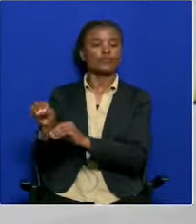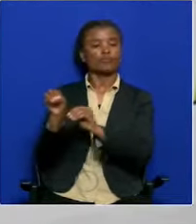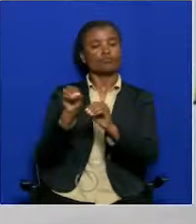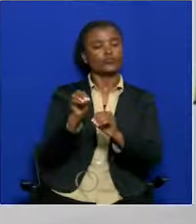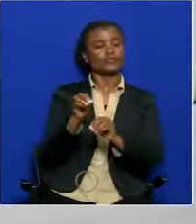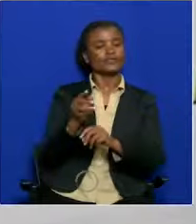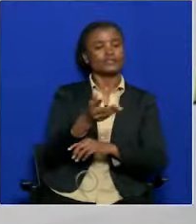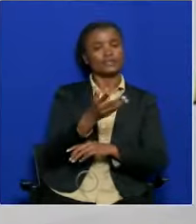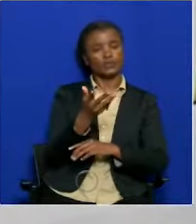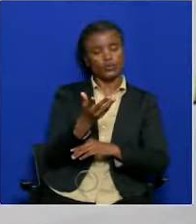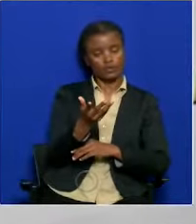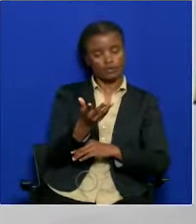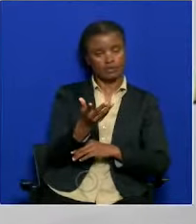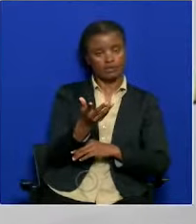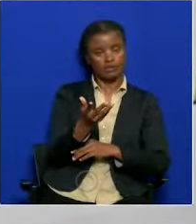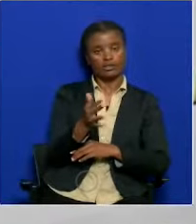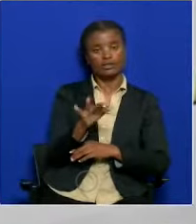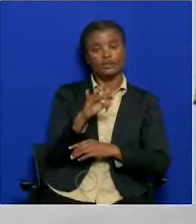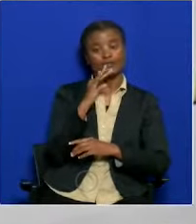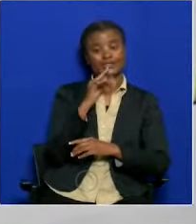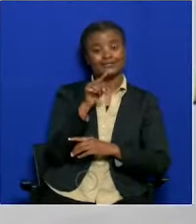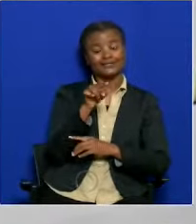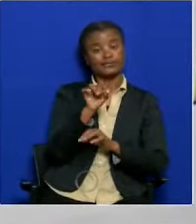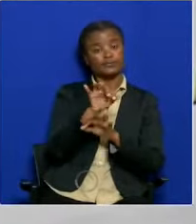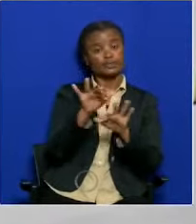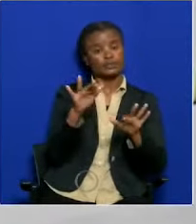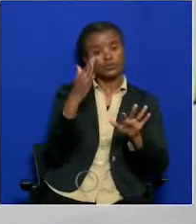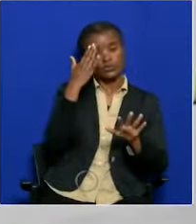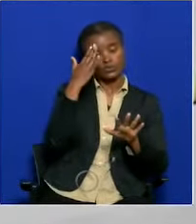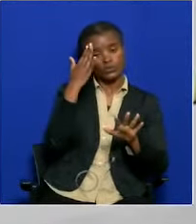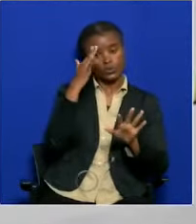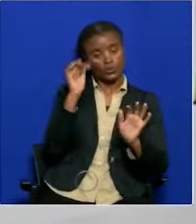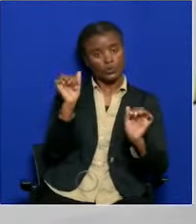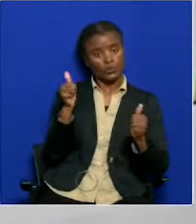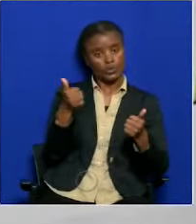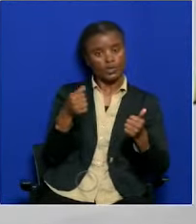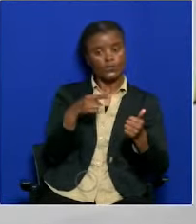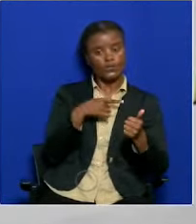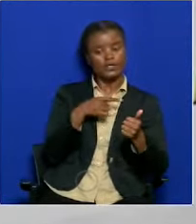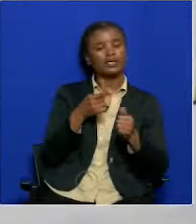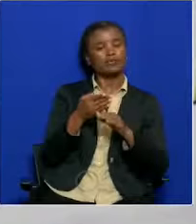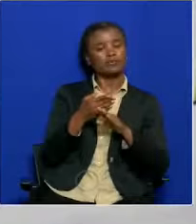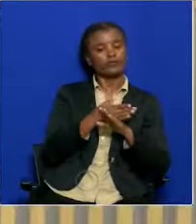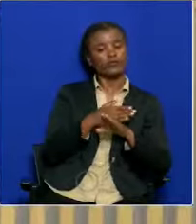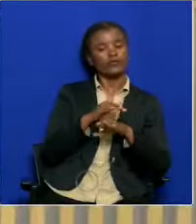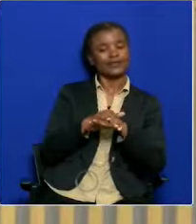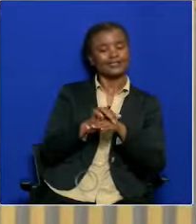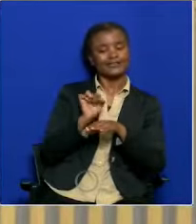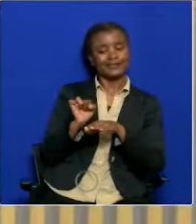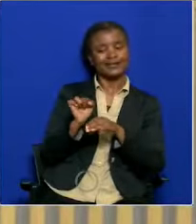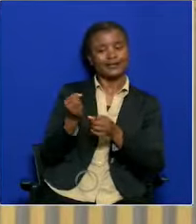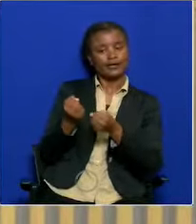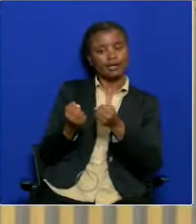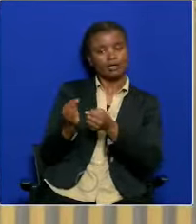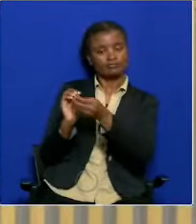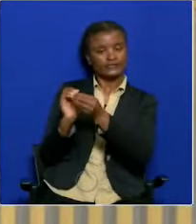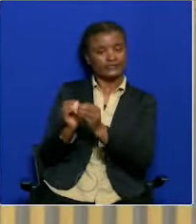he knew these people because sometimes they were penal beating for his friend. And then What I want to get an idea